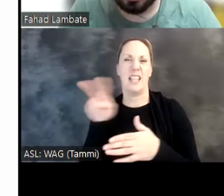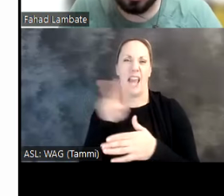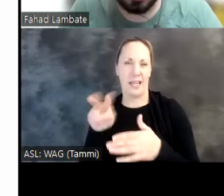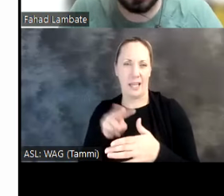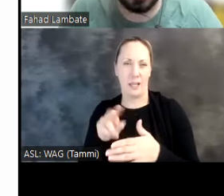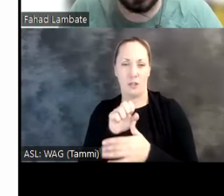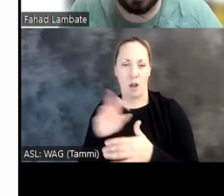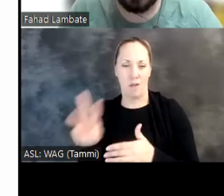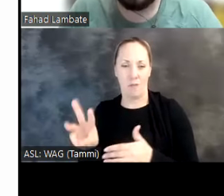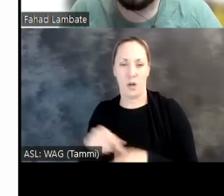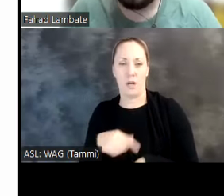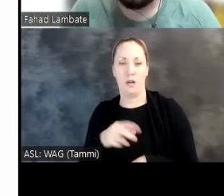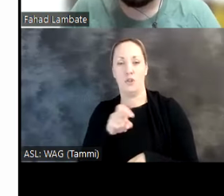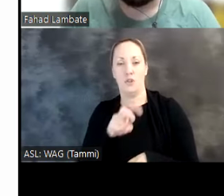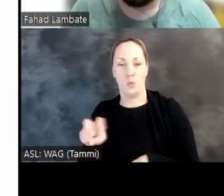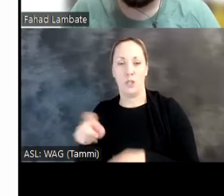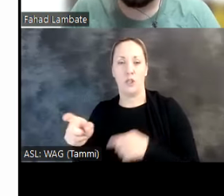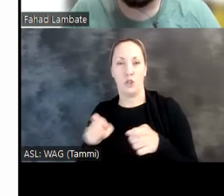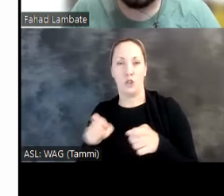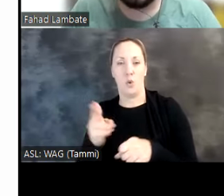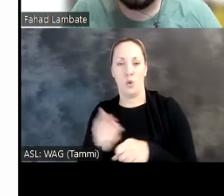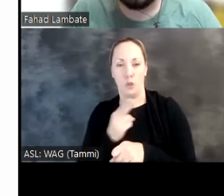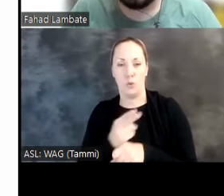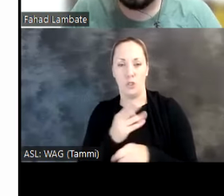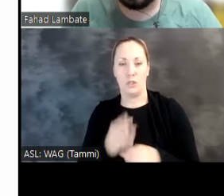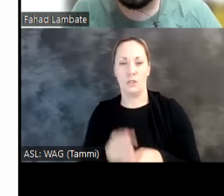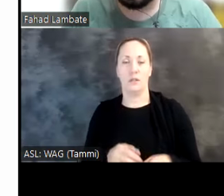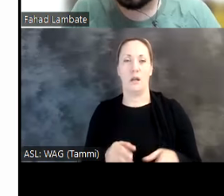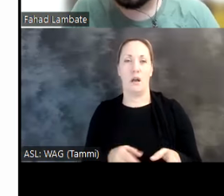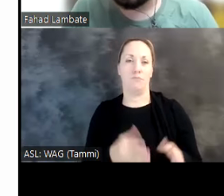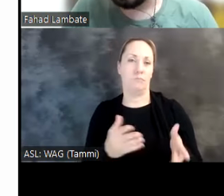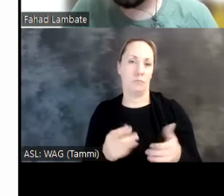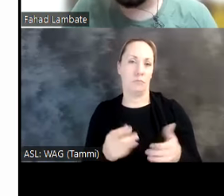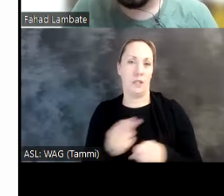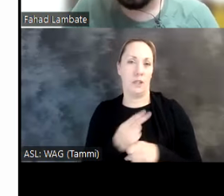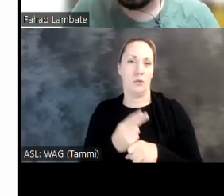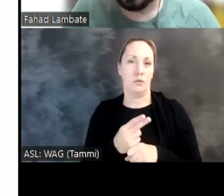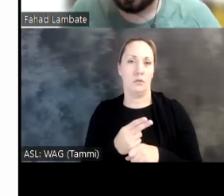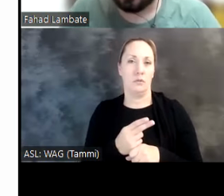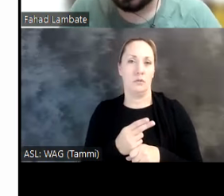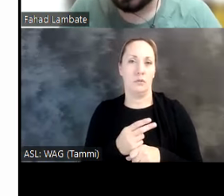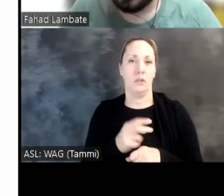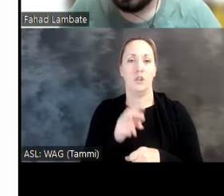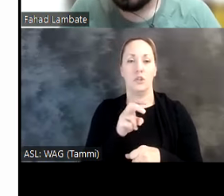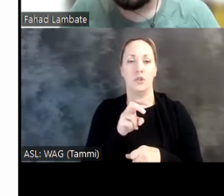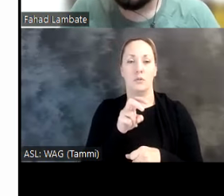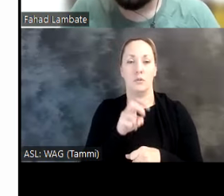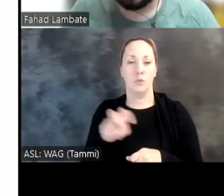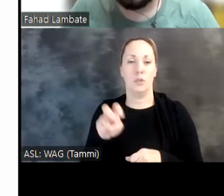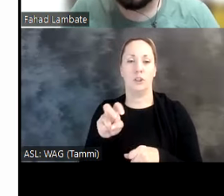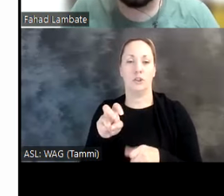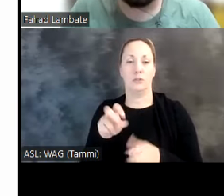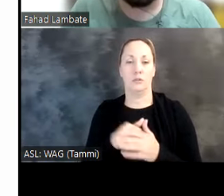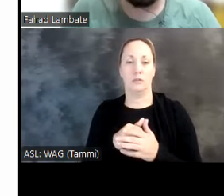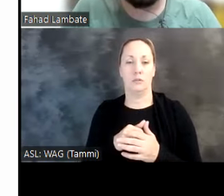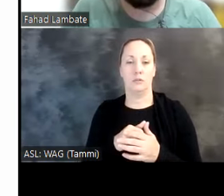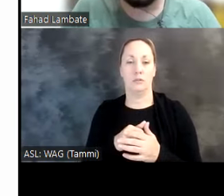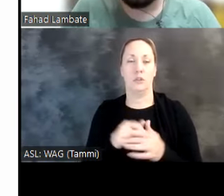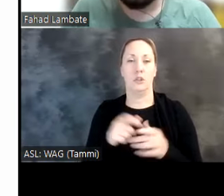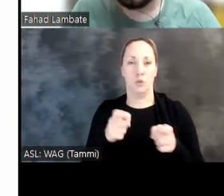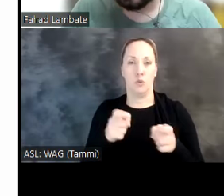control users as well, who use basically the users who use switch controls. Definitely, this